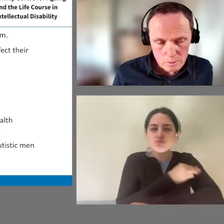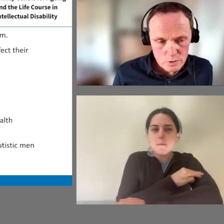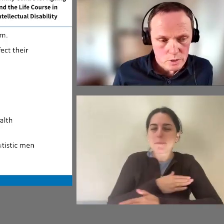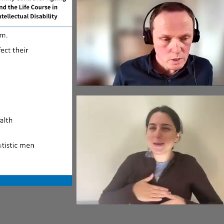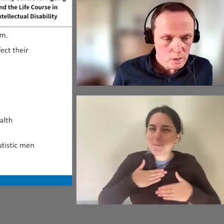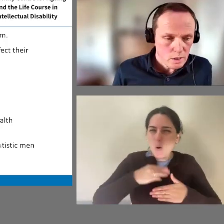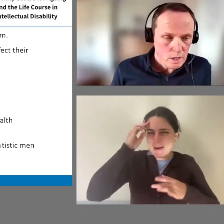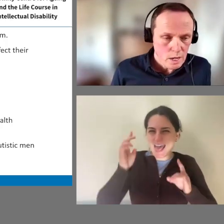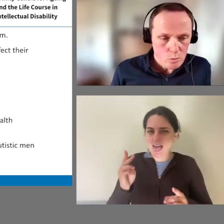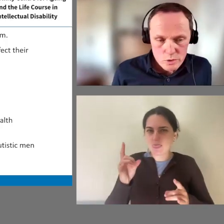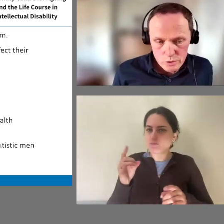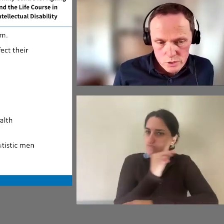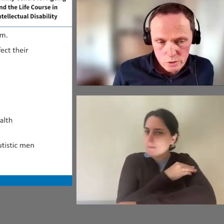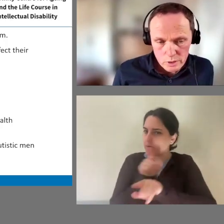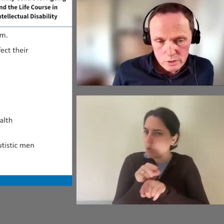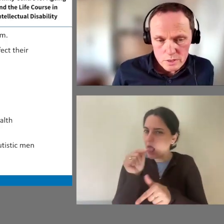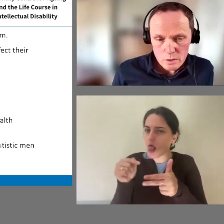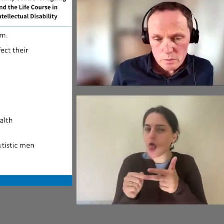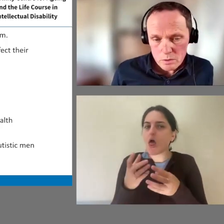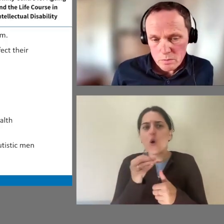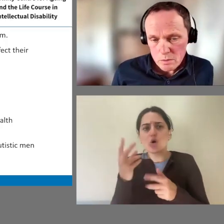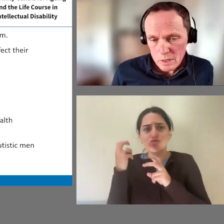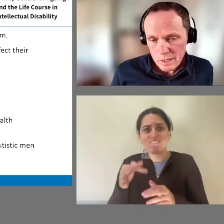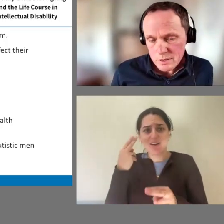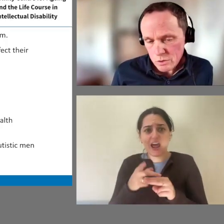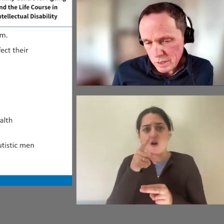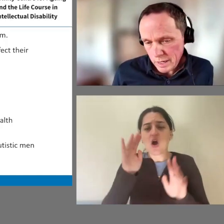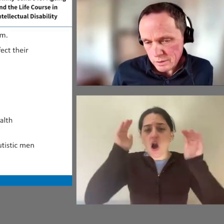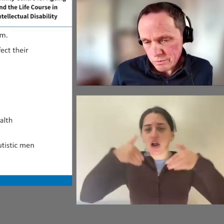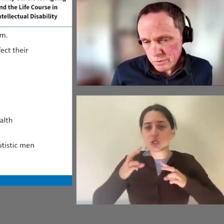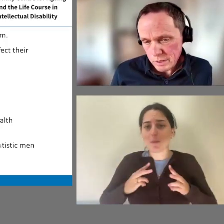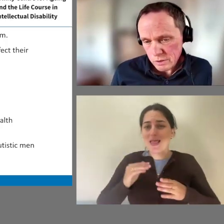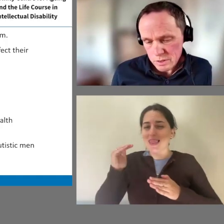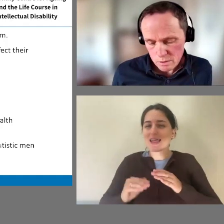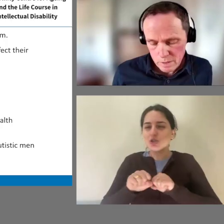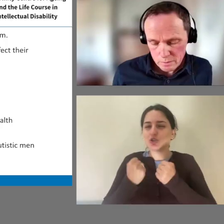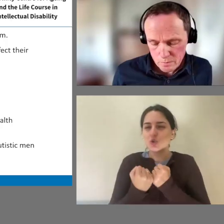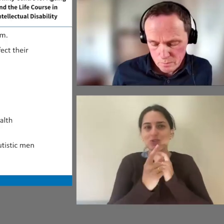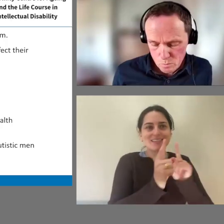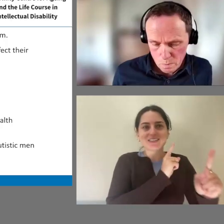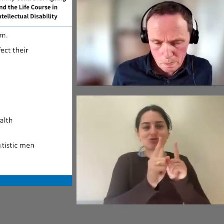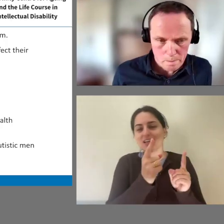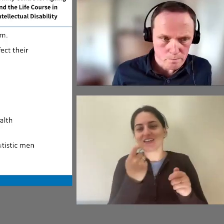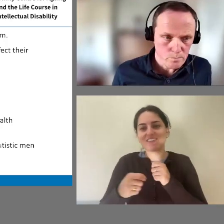health problems. And one study showed that autistic women may be less socially active than autistic men.